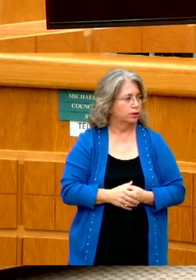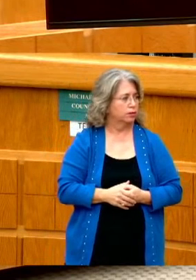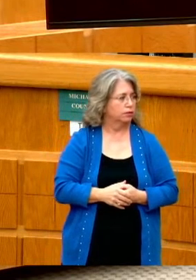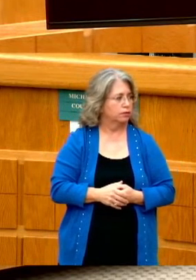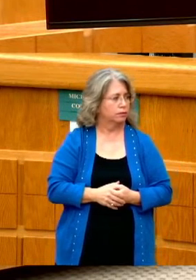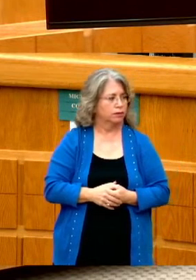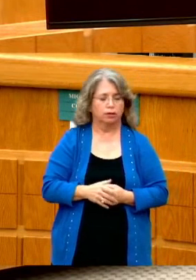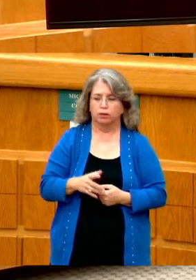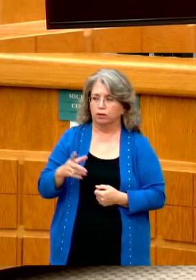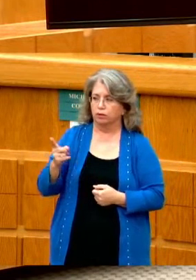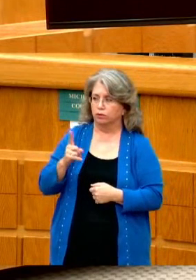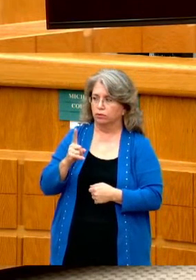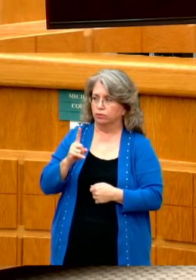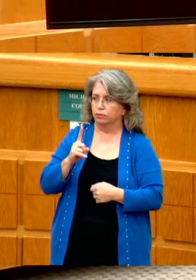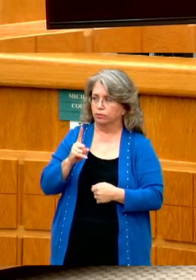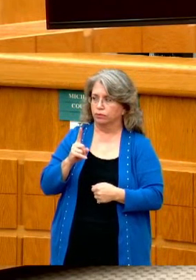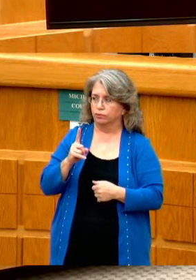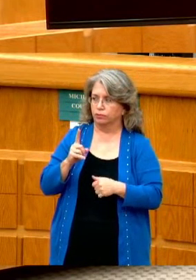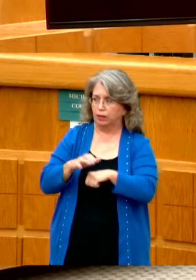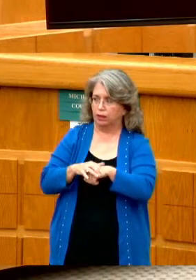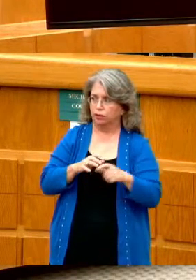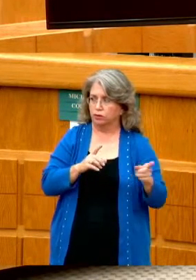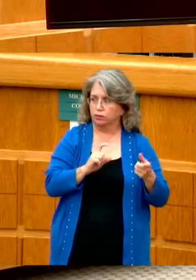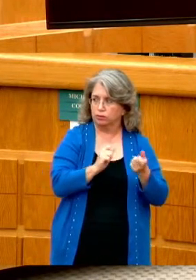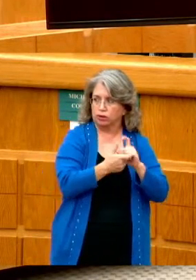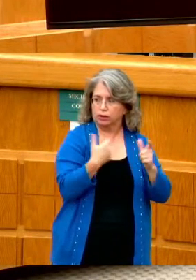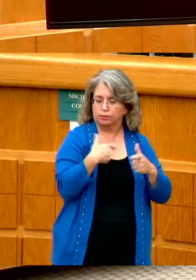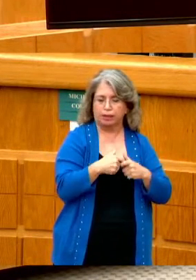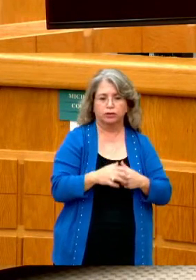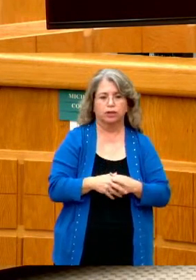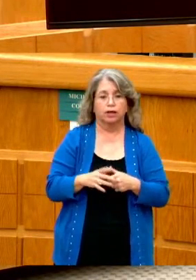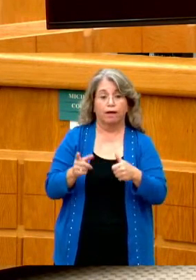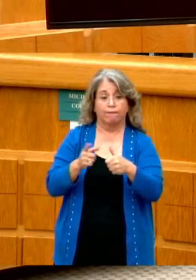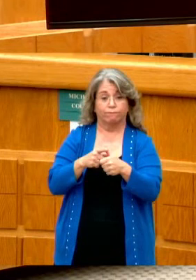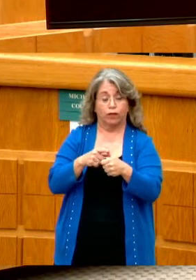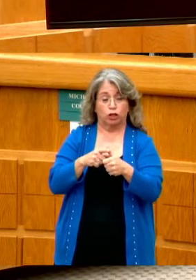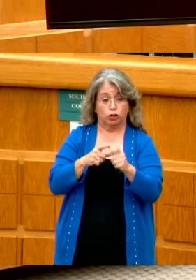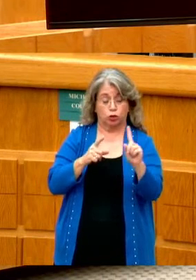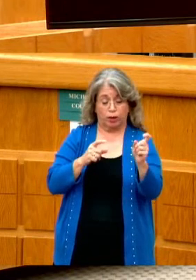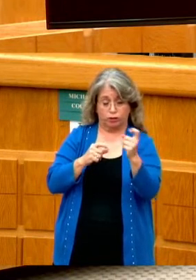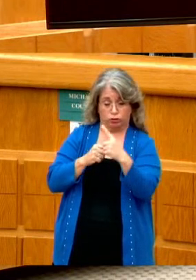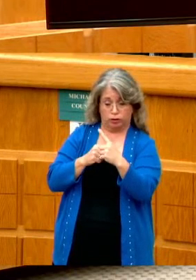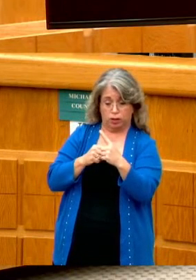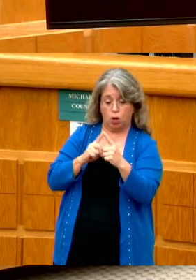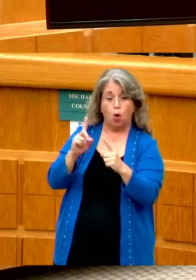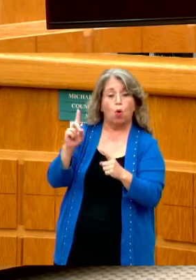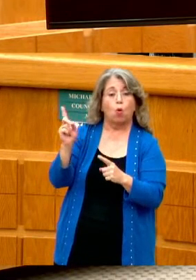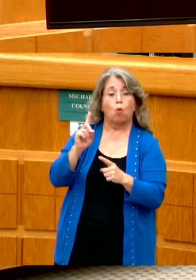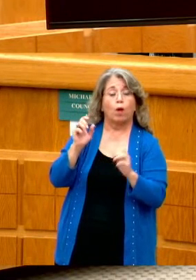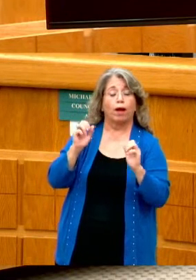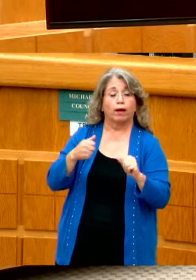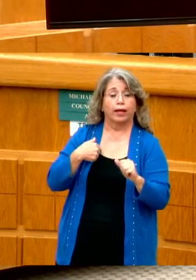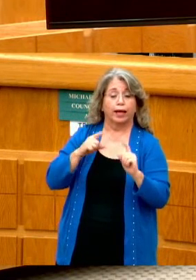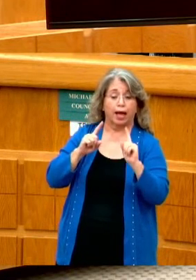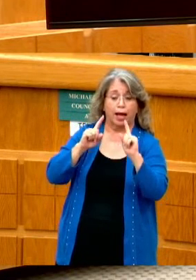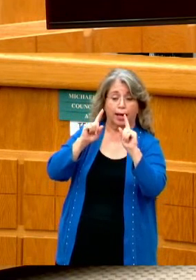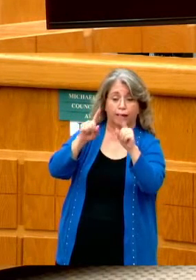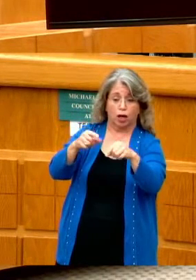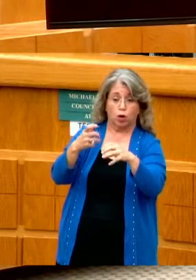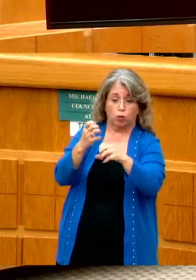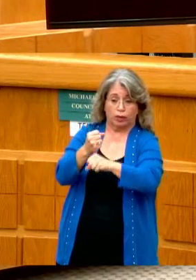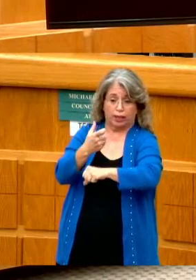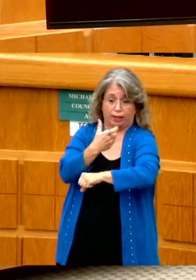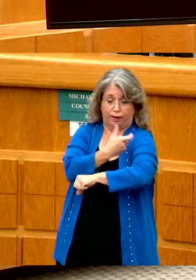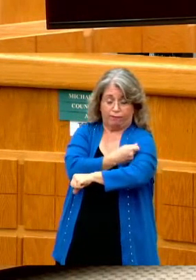Oh, okay. So the first question is, where can I go to get vaccinated if I'm in